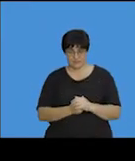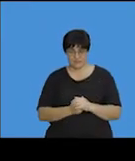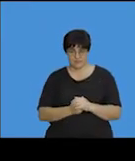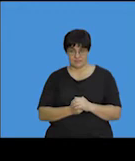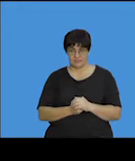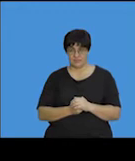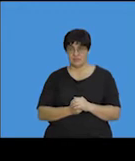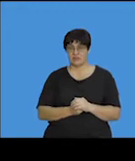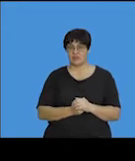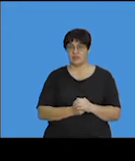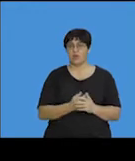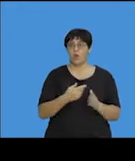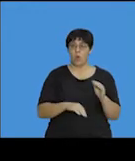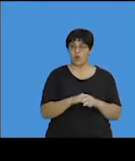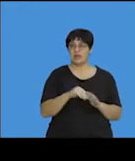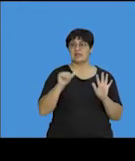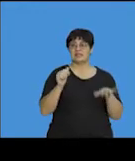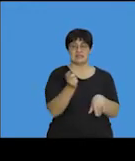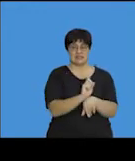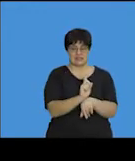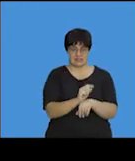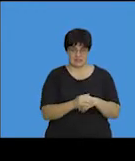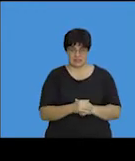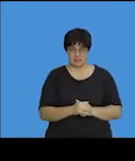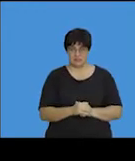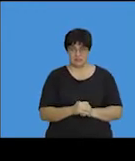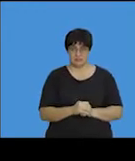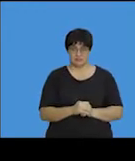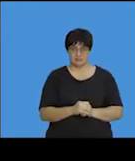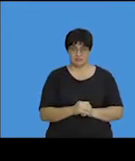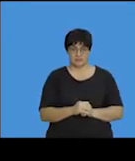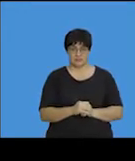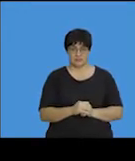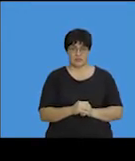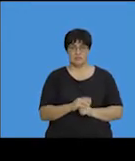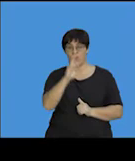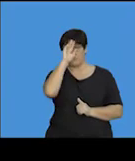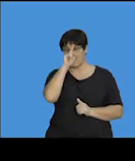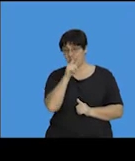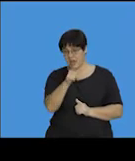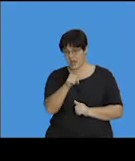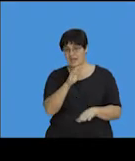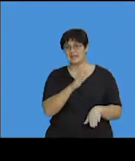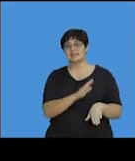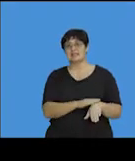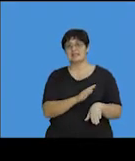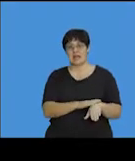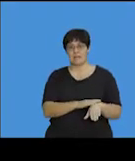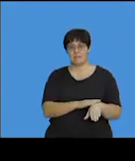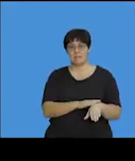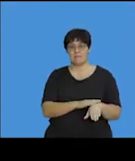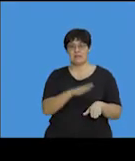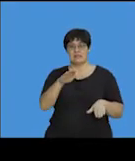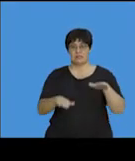cliff. And we're only going to 6 seconds over here. We have to